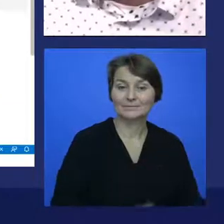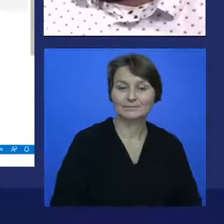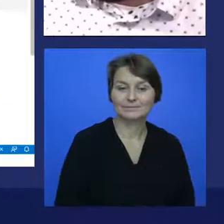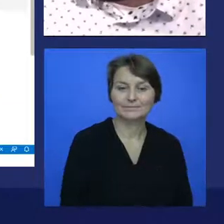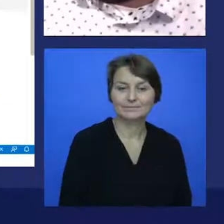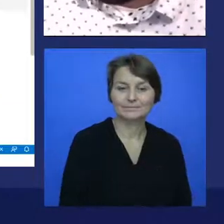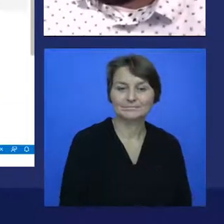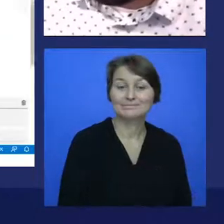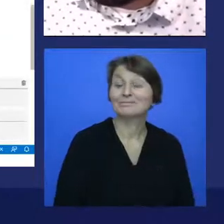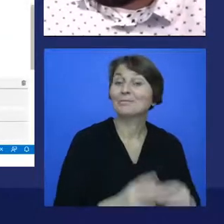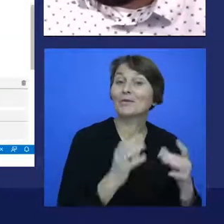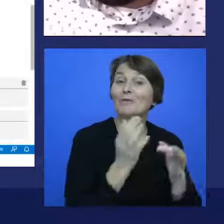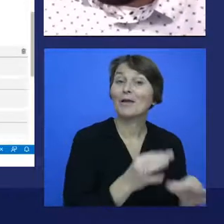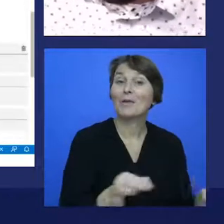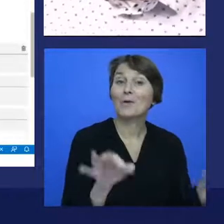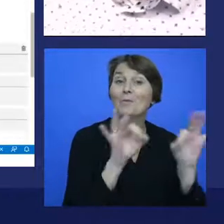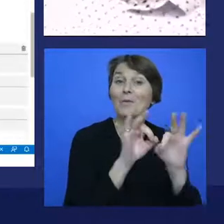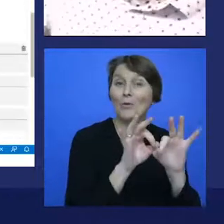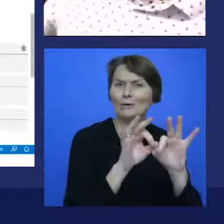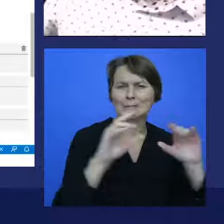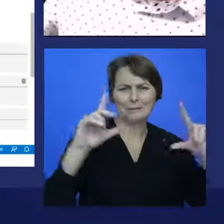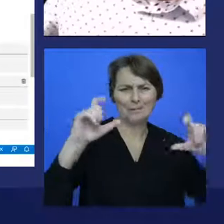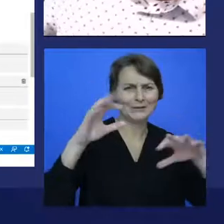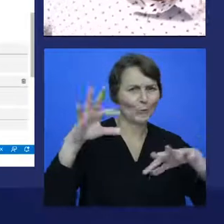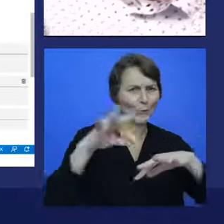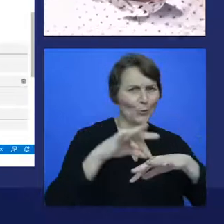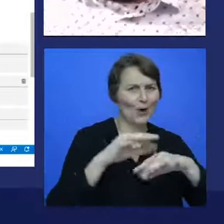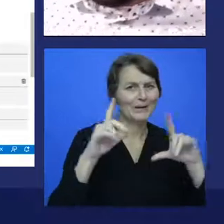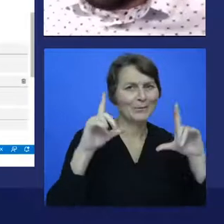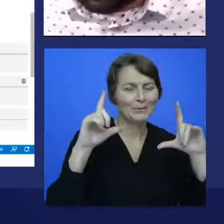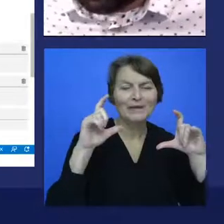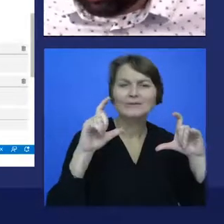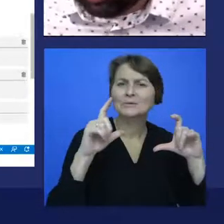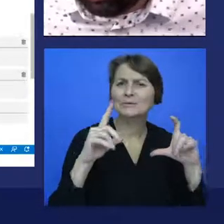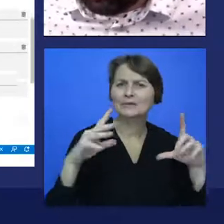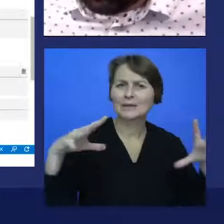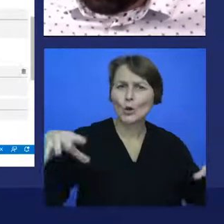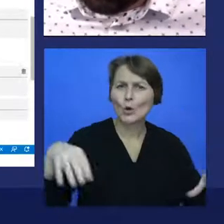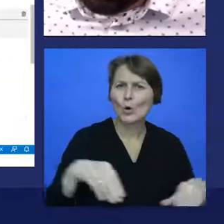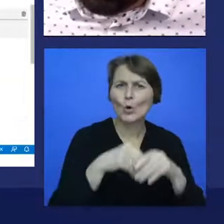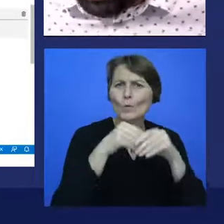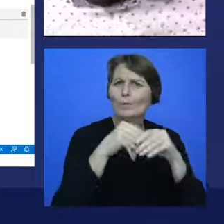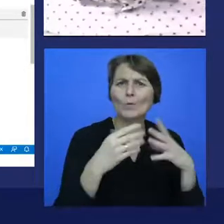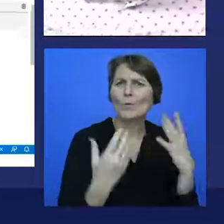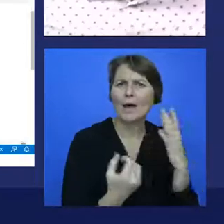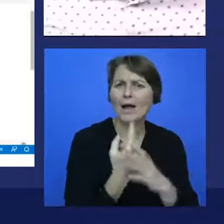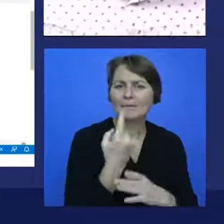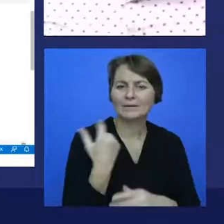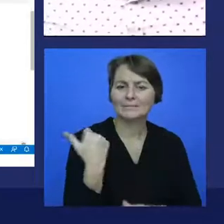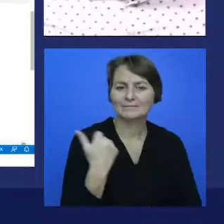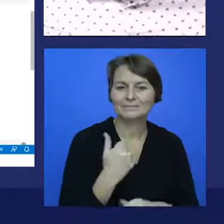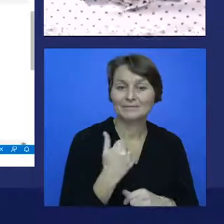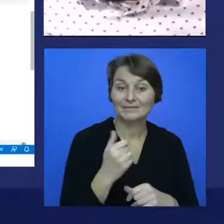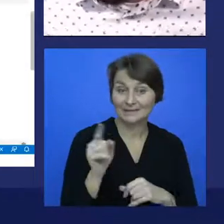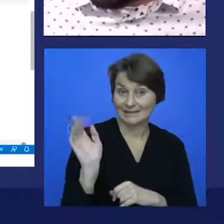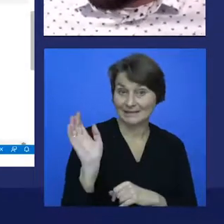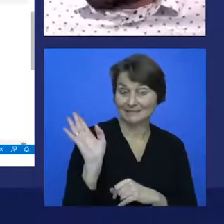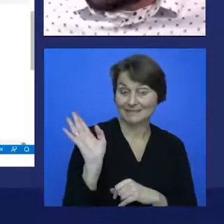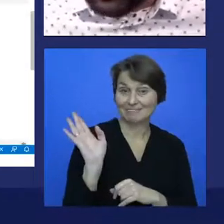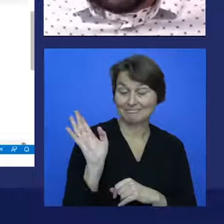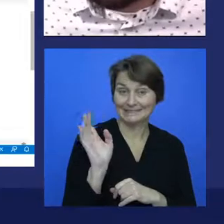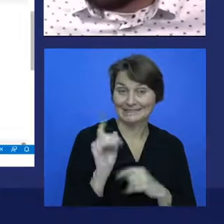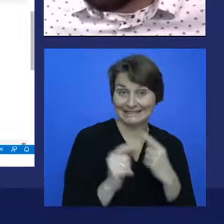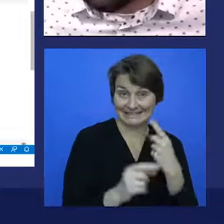Obviously, the wedding picture, super important. Notice what a convolution does to this picture. Pow! Notice that